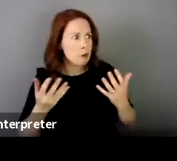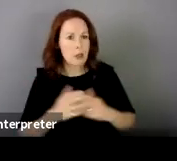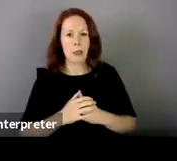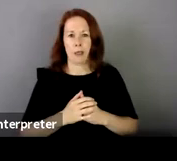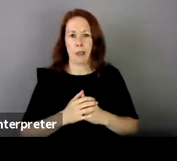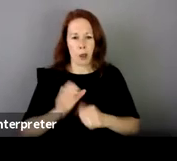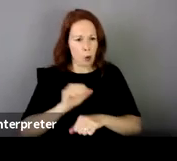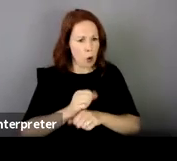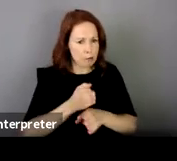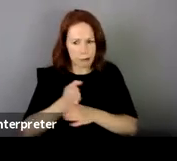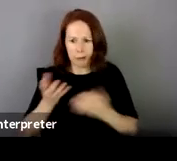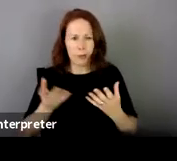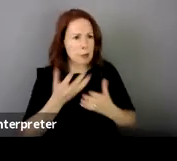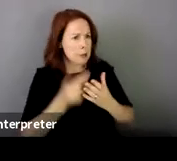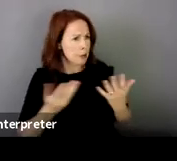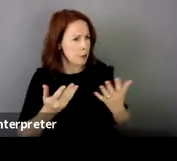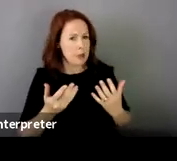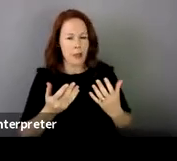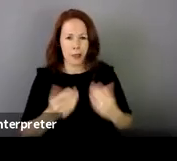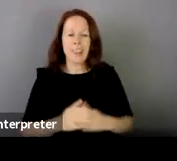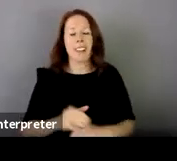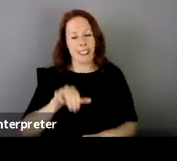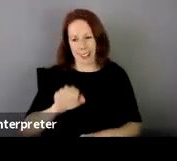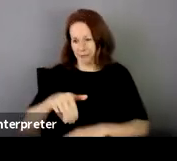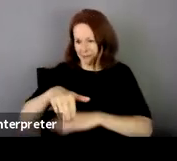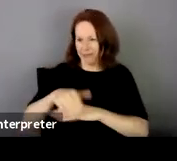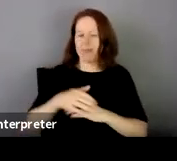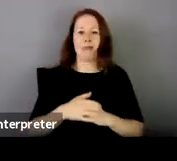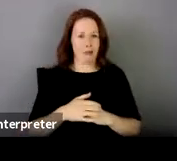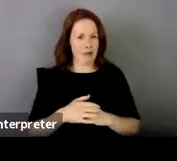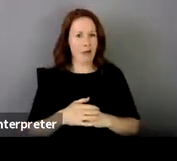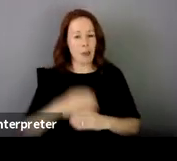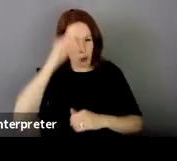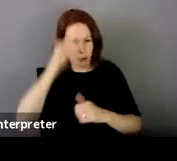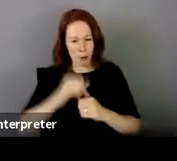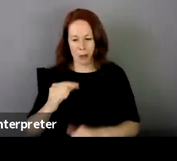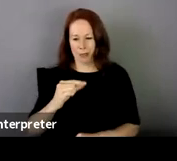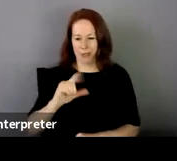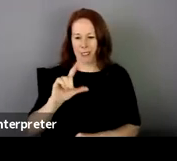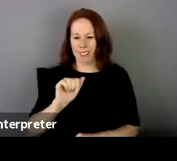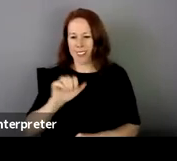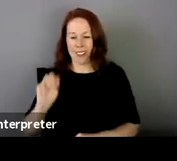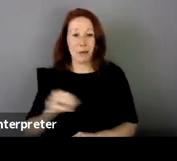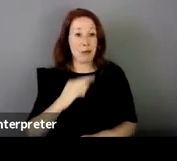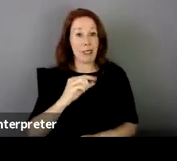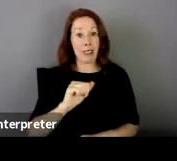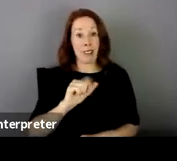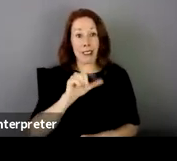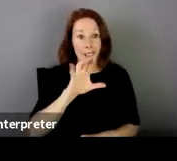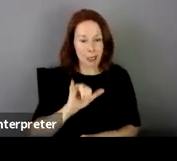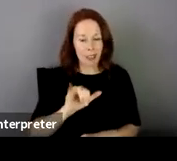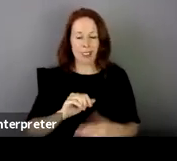the sector. So tonight's focus, we are thinking about those galleries, libraries, art galleries and